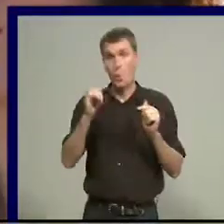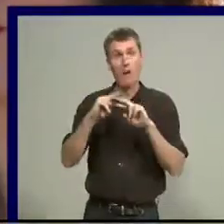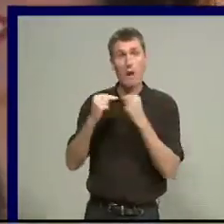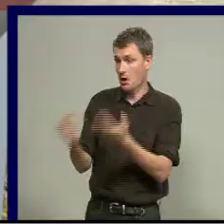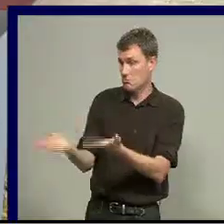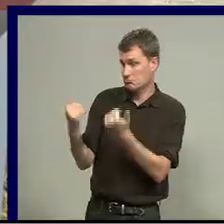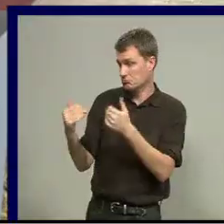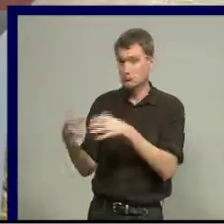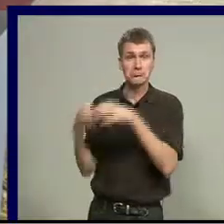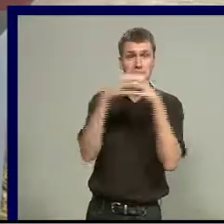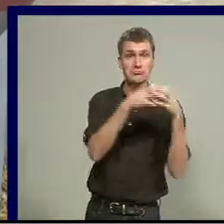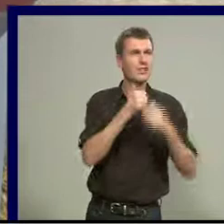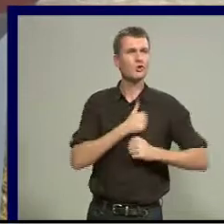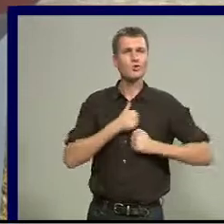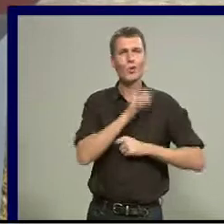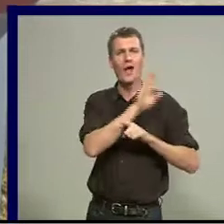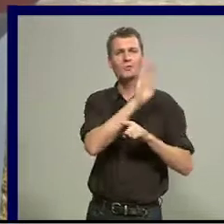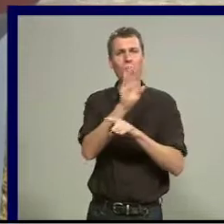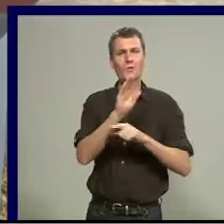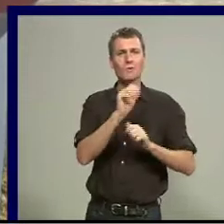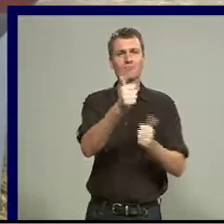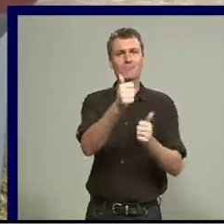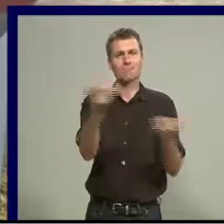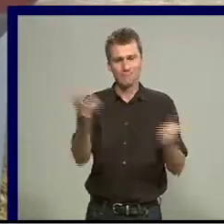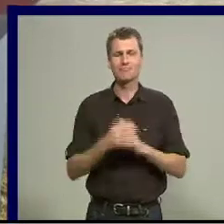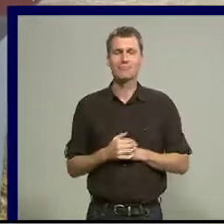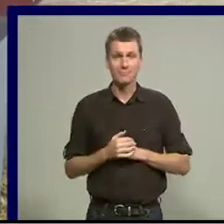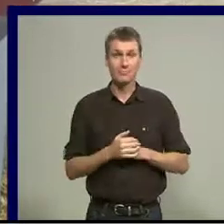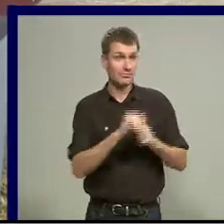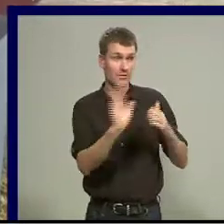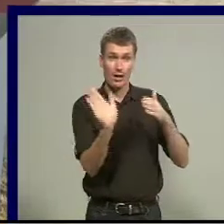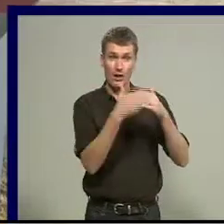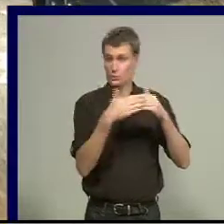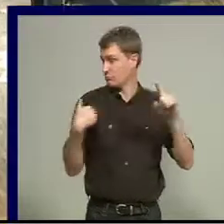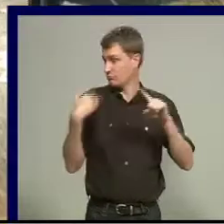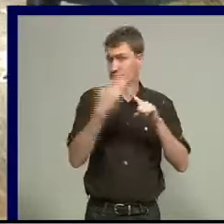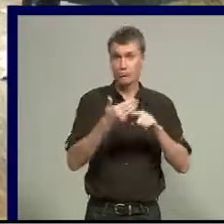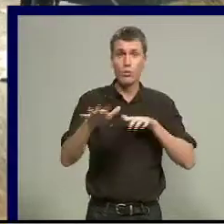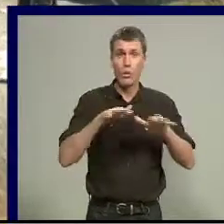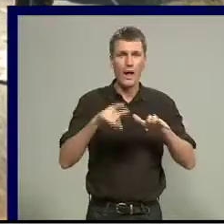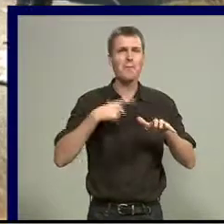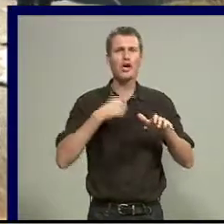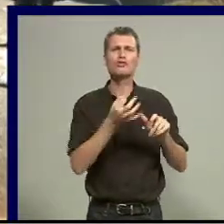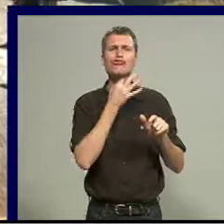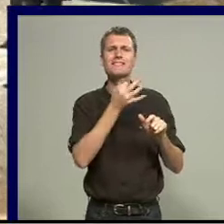great outdoors. The track has been closed since the earthquakes due to significant rockfall risk. Work has been done